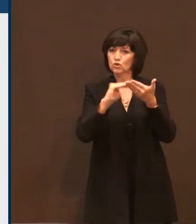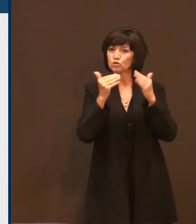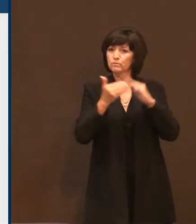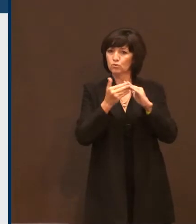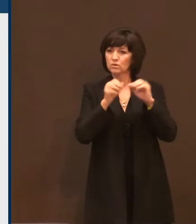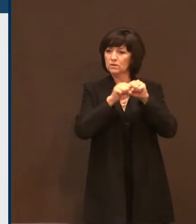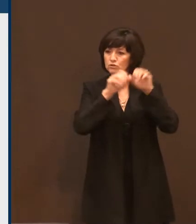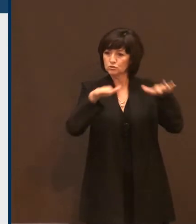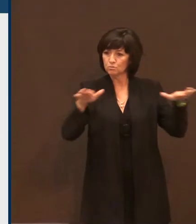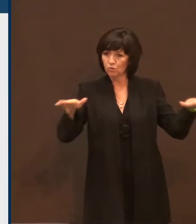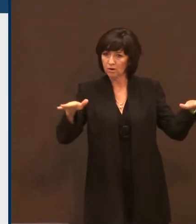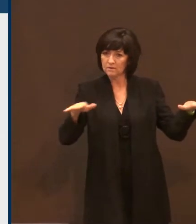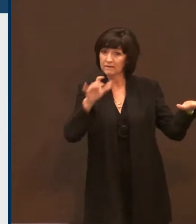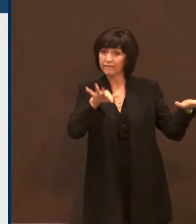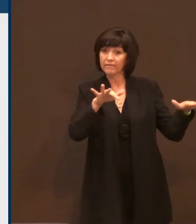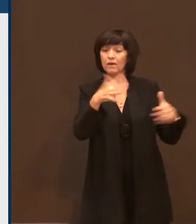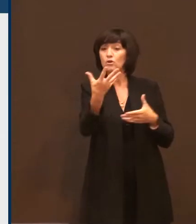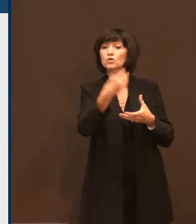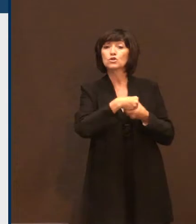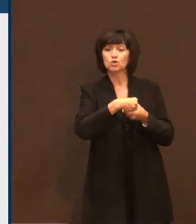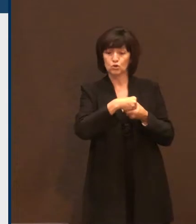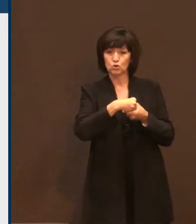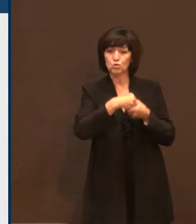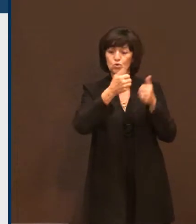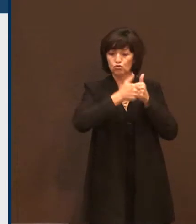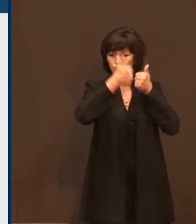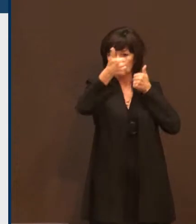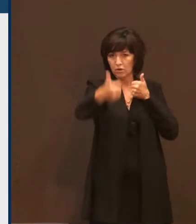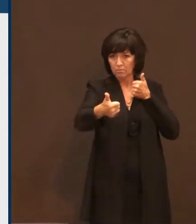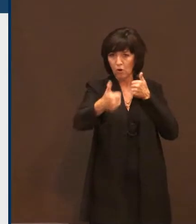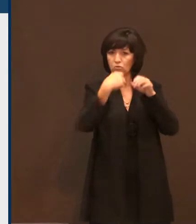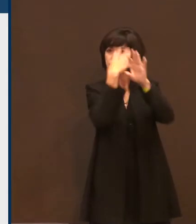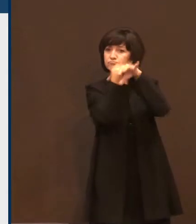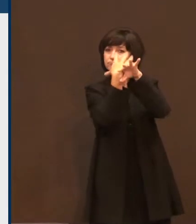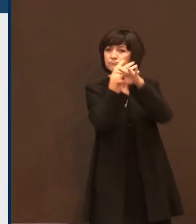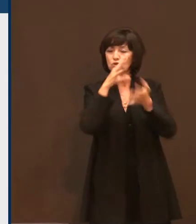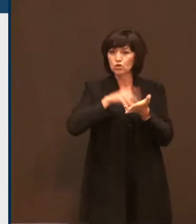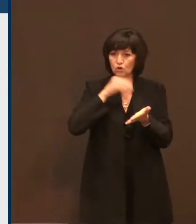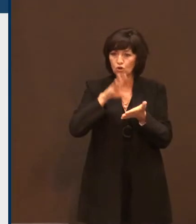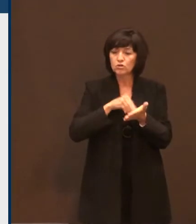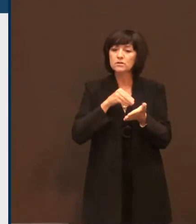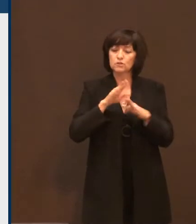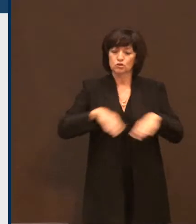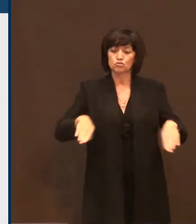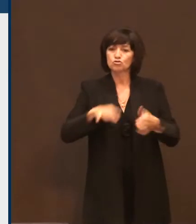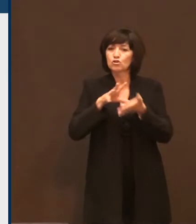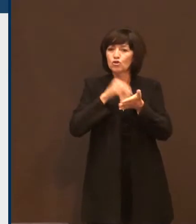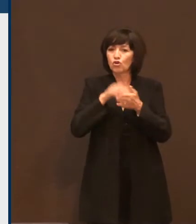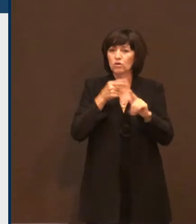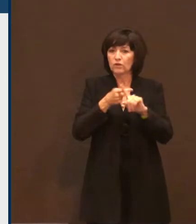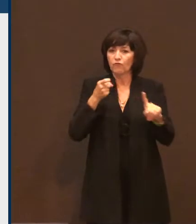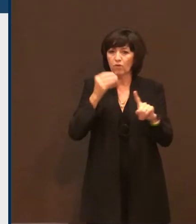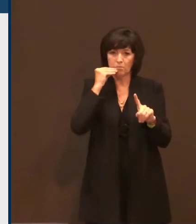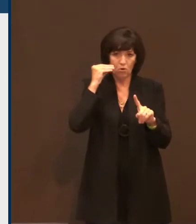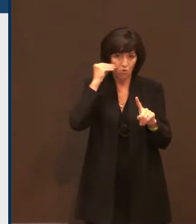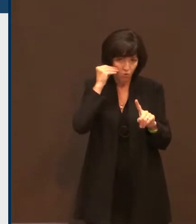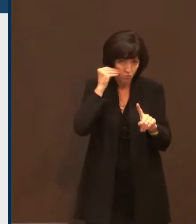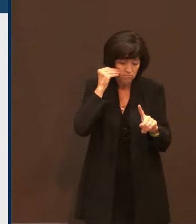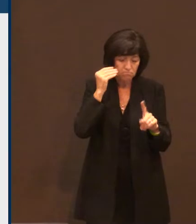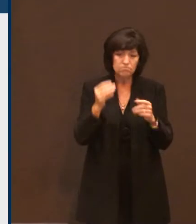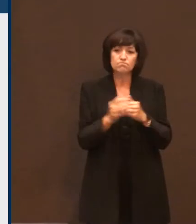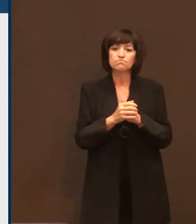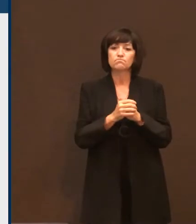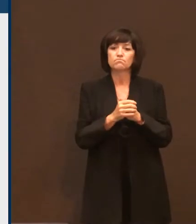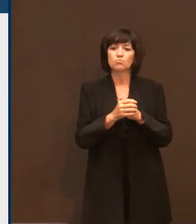spread, which would include remote learning, children who are learning from home, virtually, if you will,